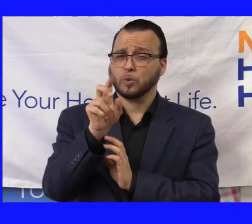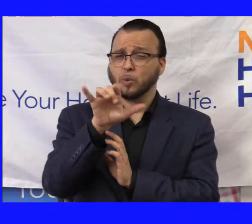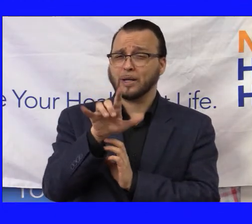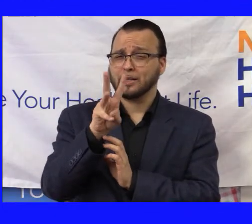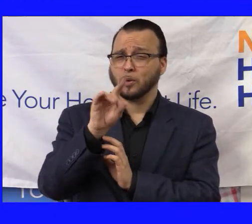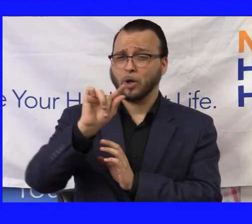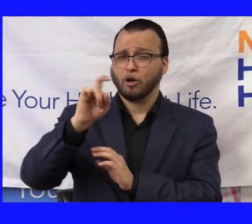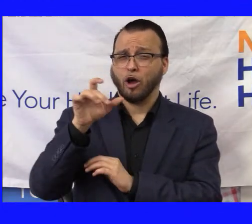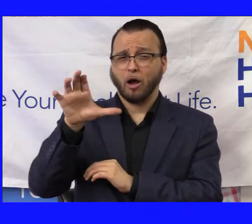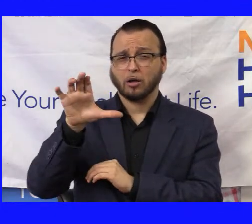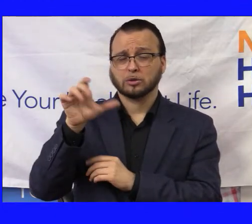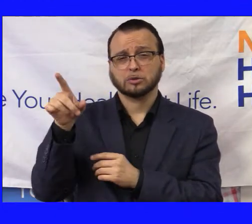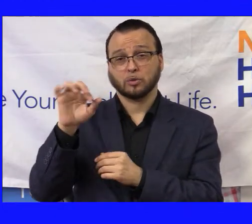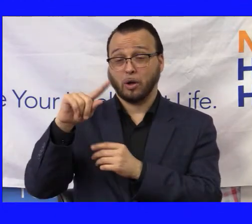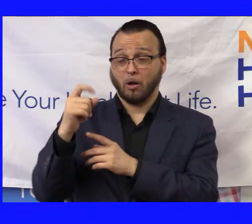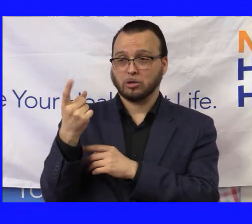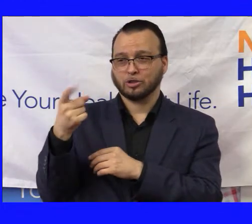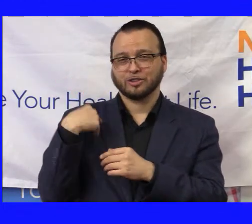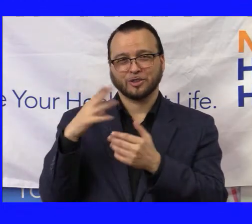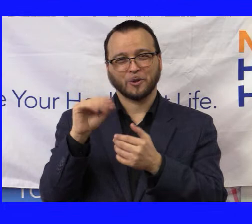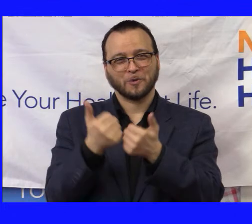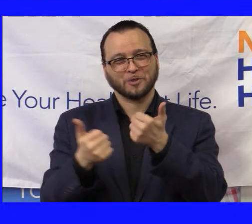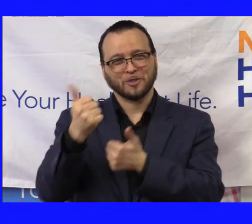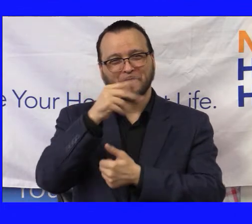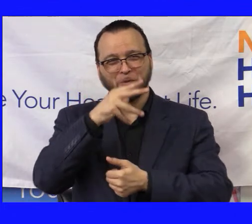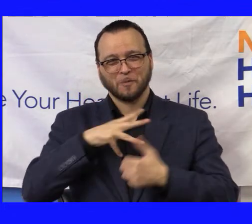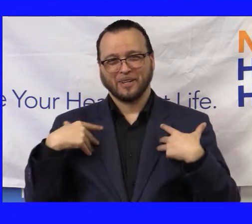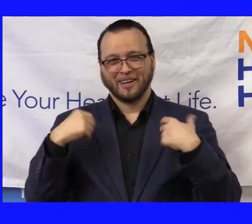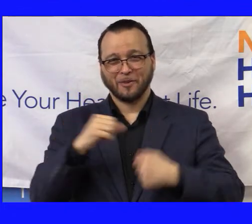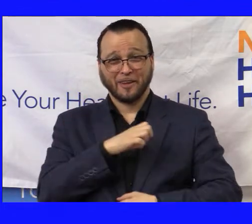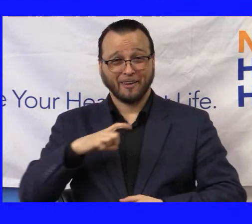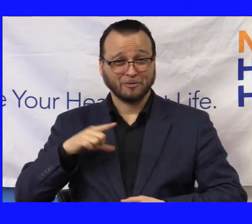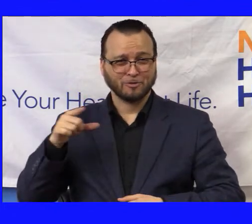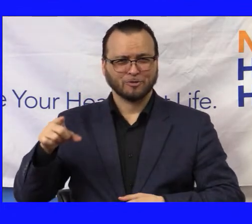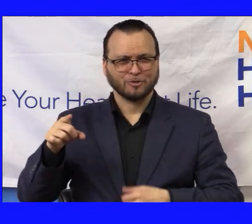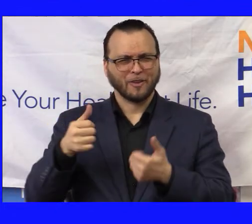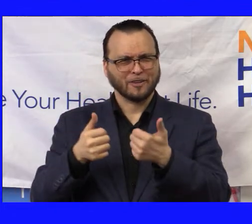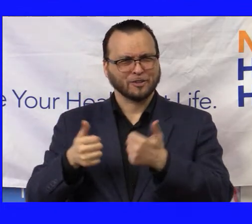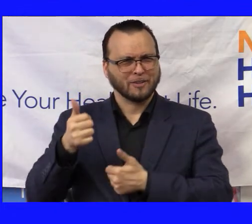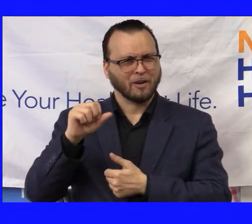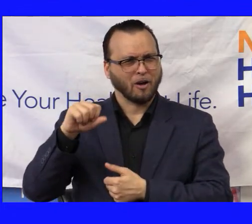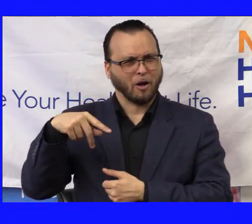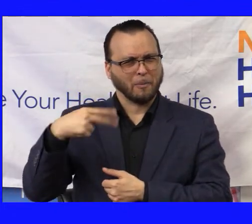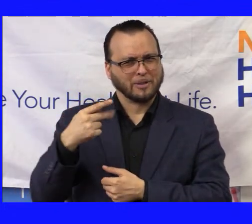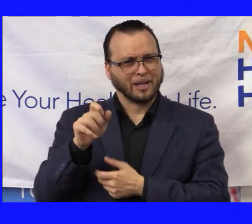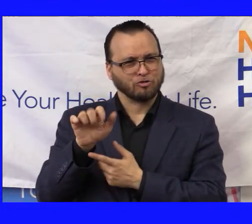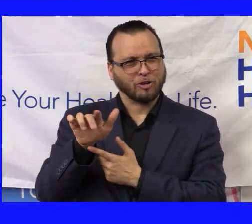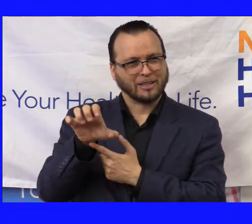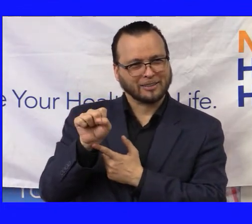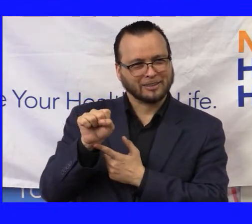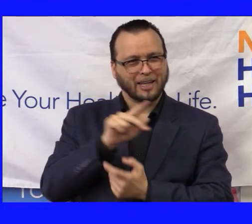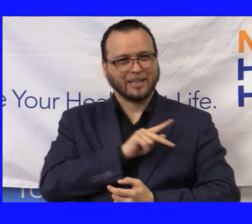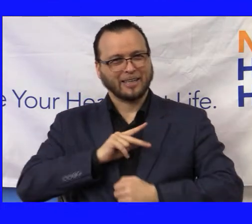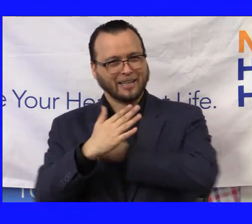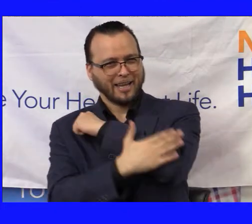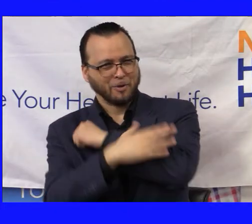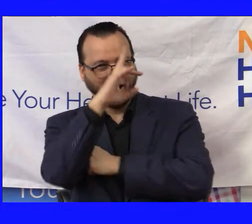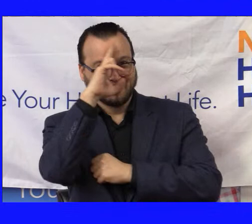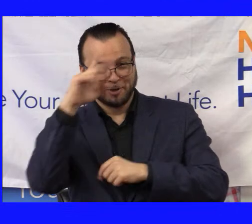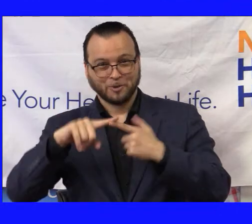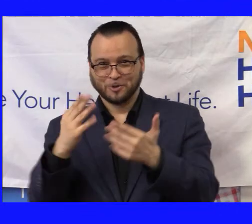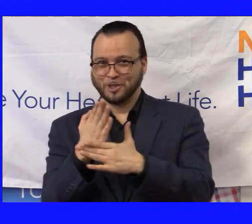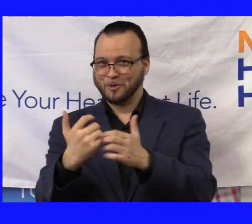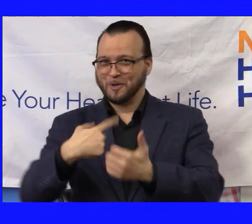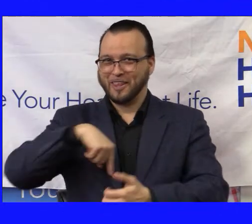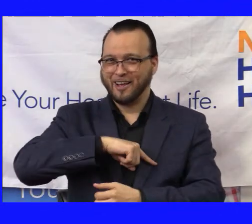the co-chair of our Women's Health Council and who's the Chief of Service of Obstetrics at Kings County Hospital, to share with us what